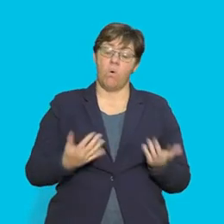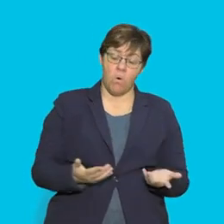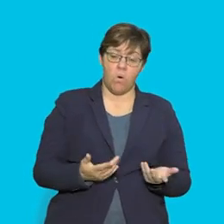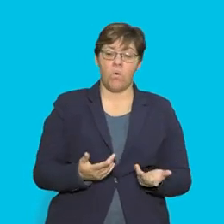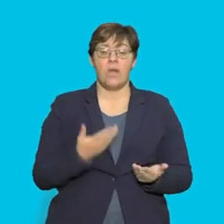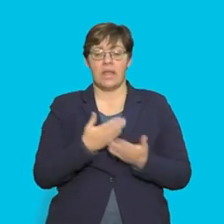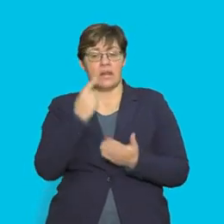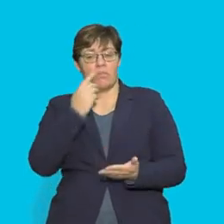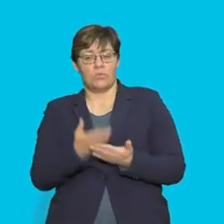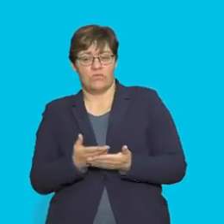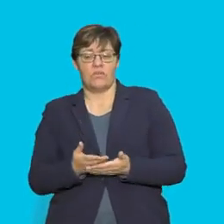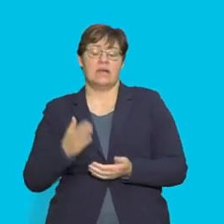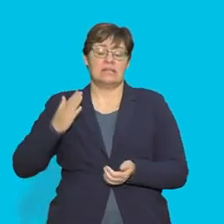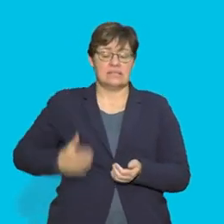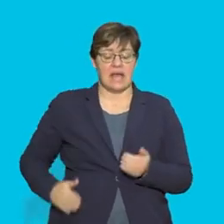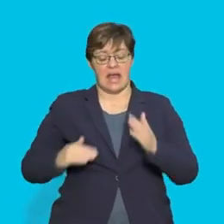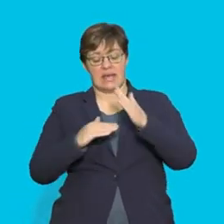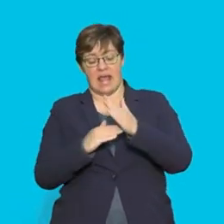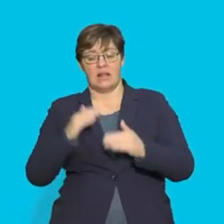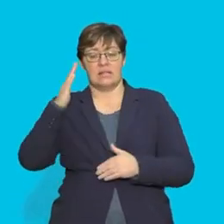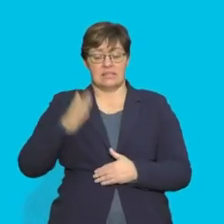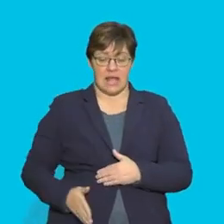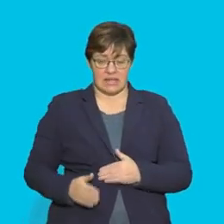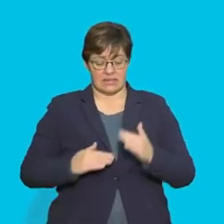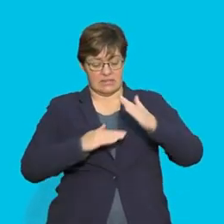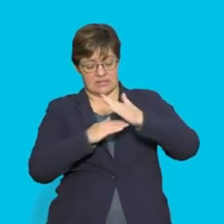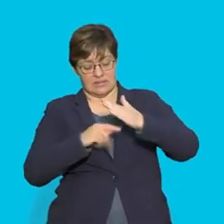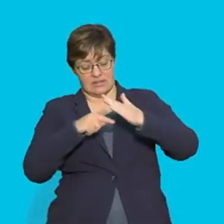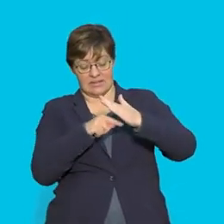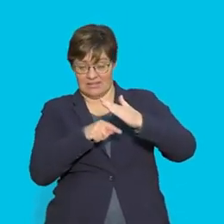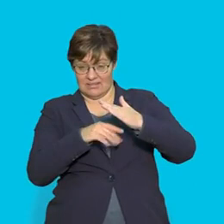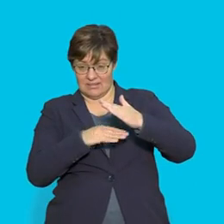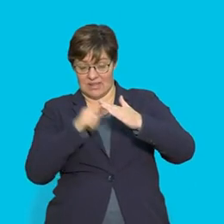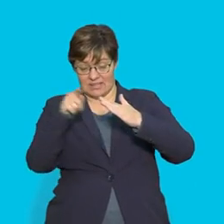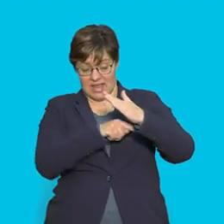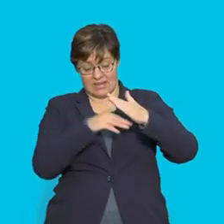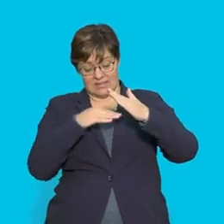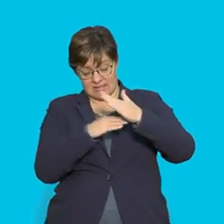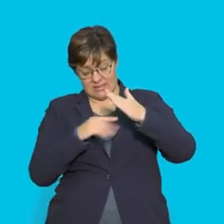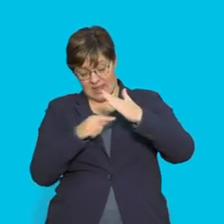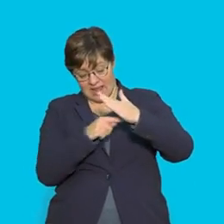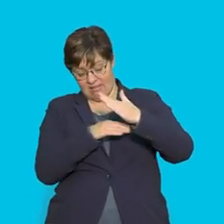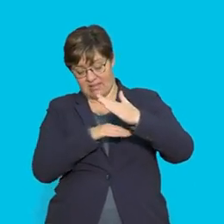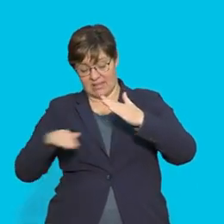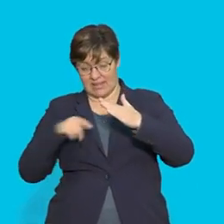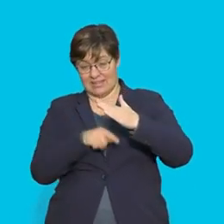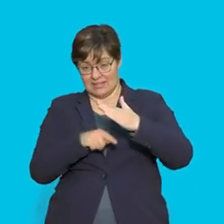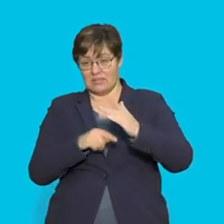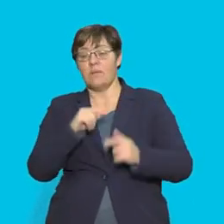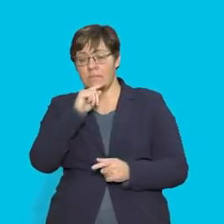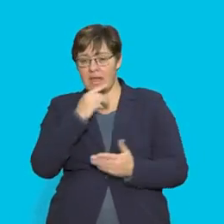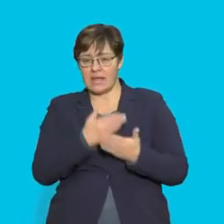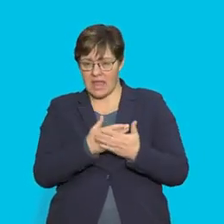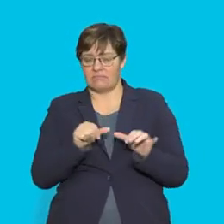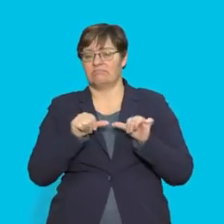congruence. We also have what we call a side and an included angle and a side, right? And I can also